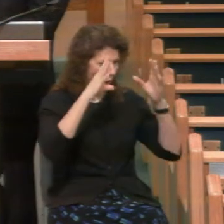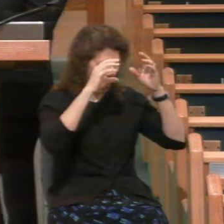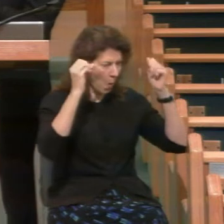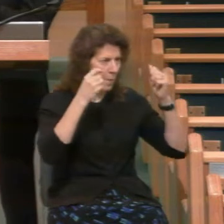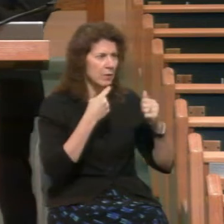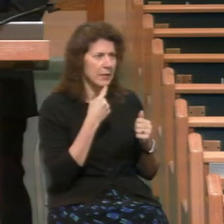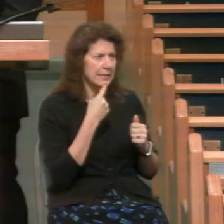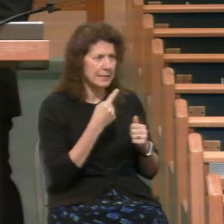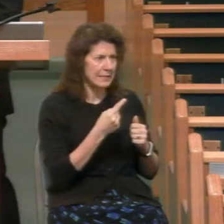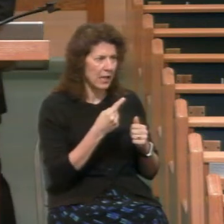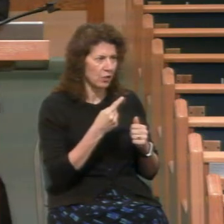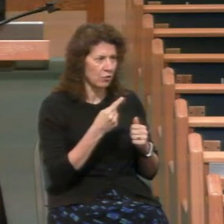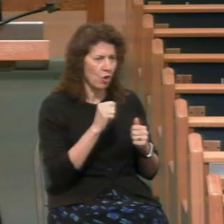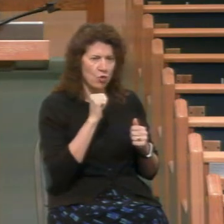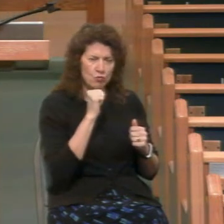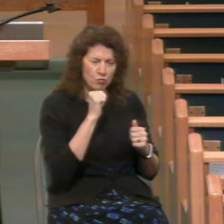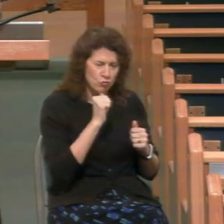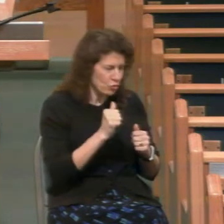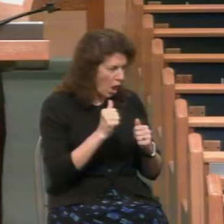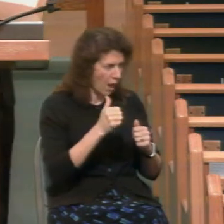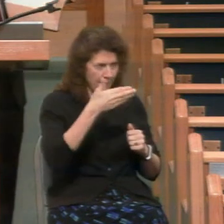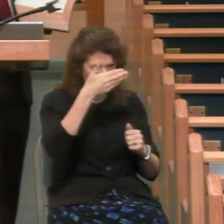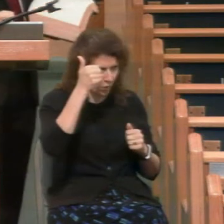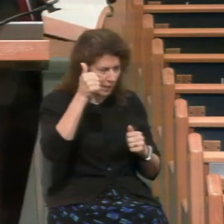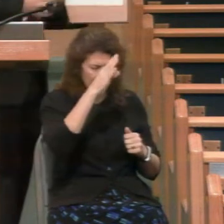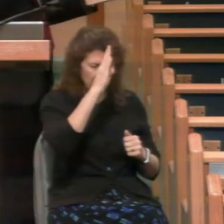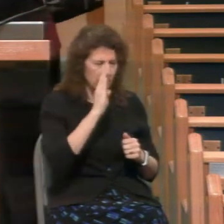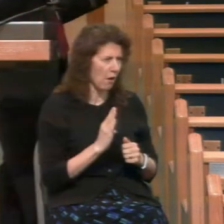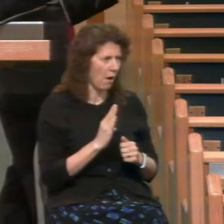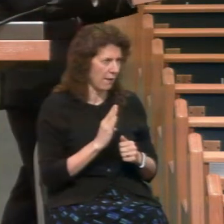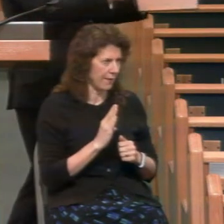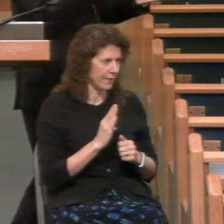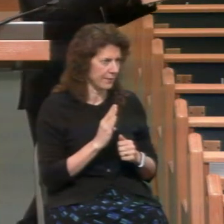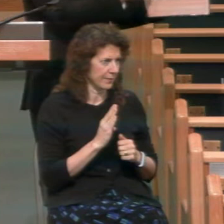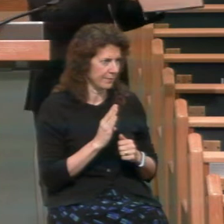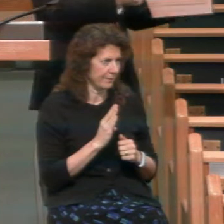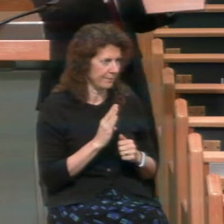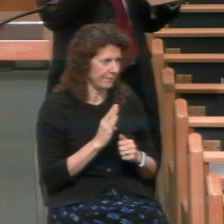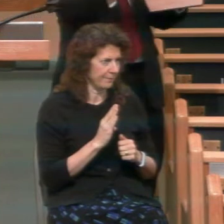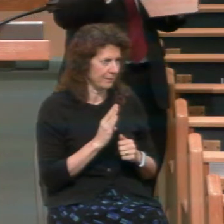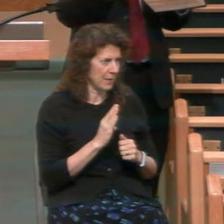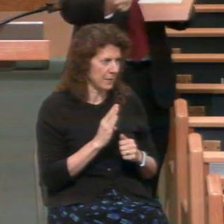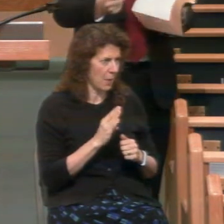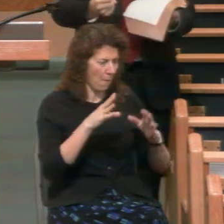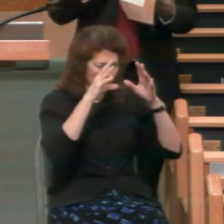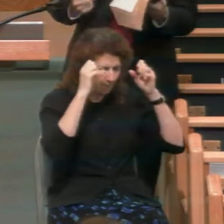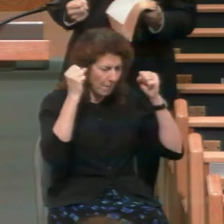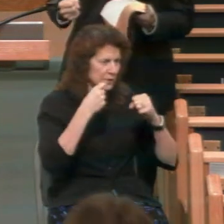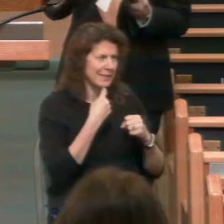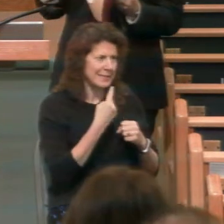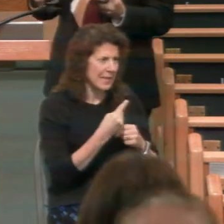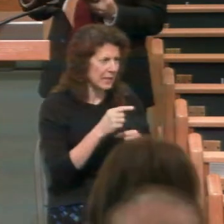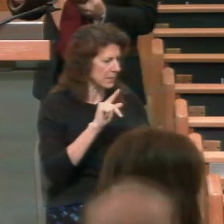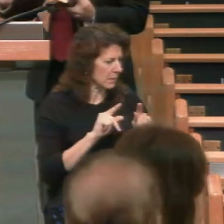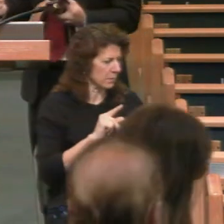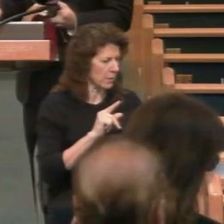forget God, right? I mean, if he could have grabbed every one of those people by their tunics and shook them and said, don't forget God,